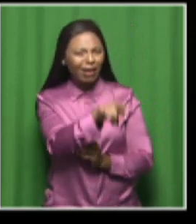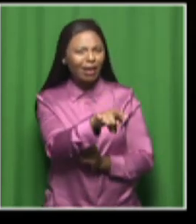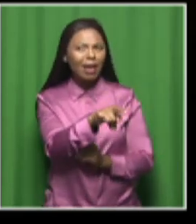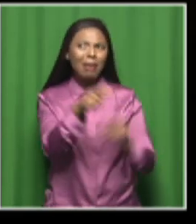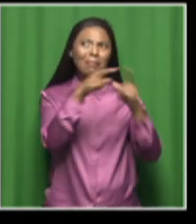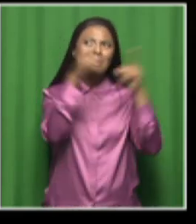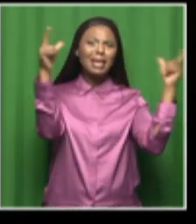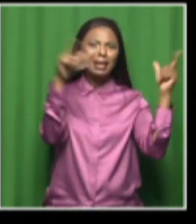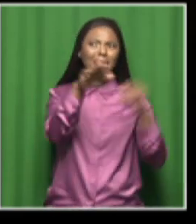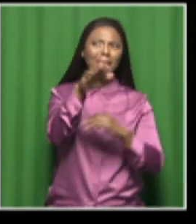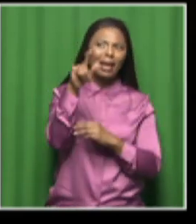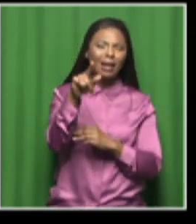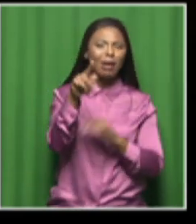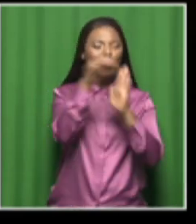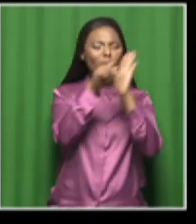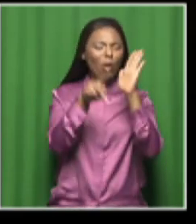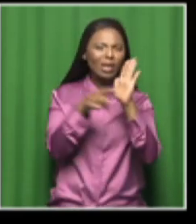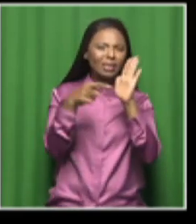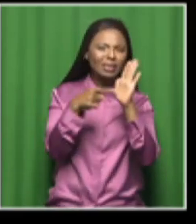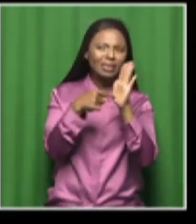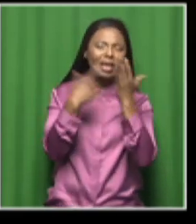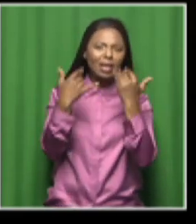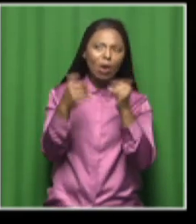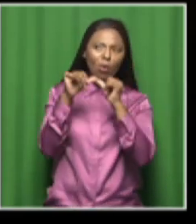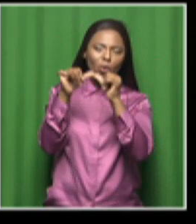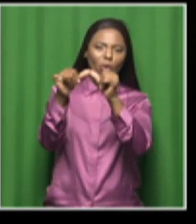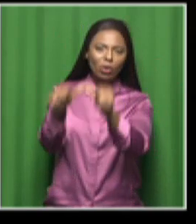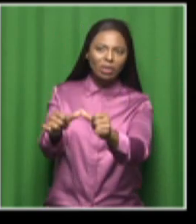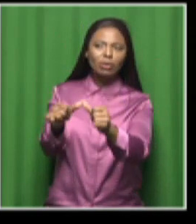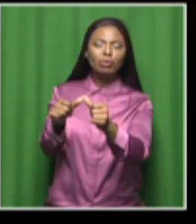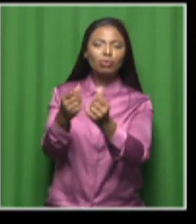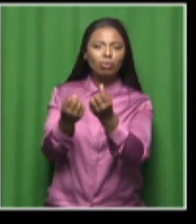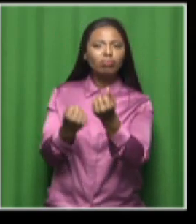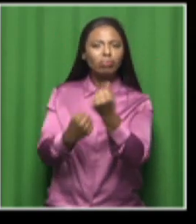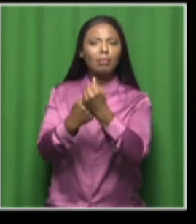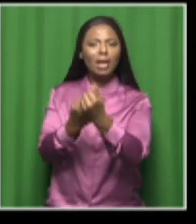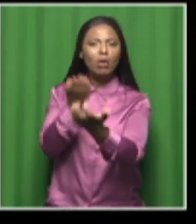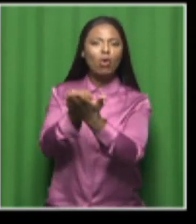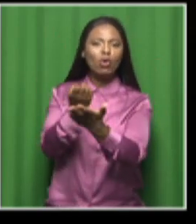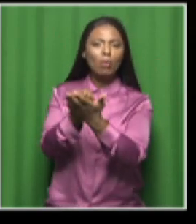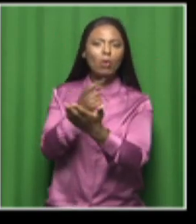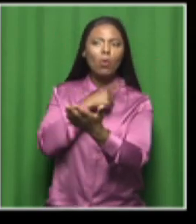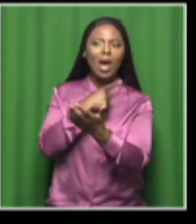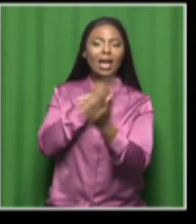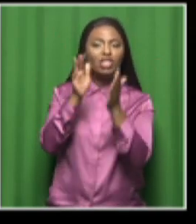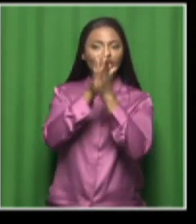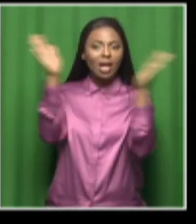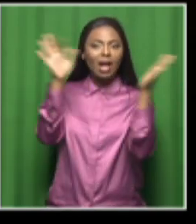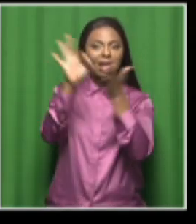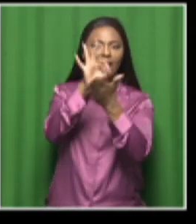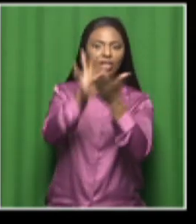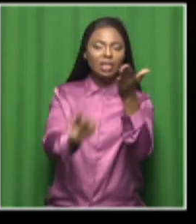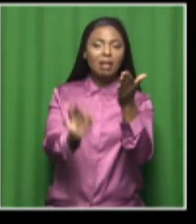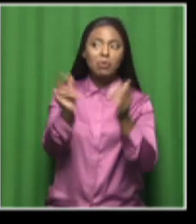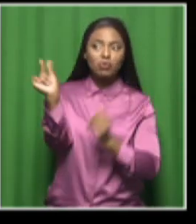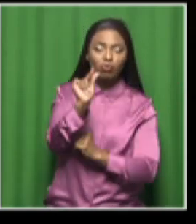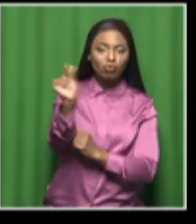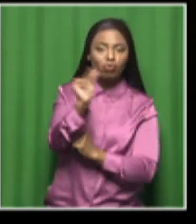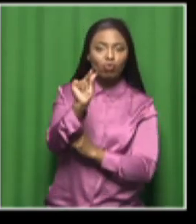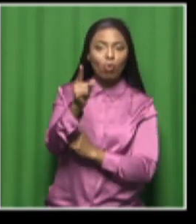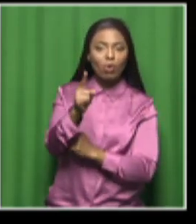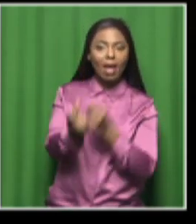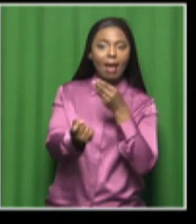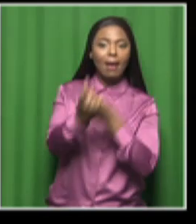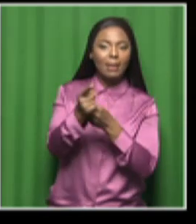banks, expects policy uncertainty to continue to dominate the economic landscape as the general election approaches, with mounting speculation that the